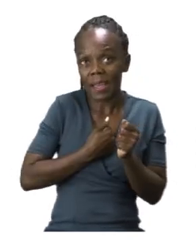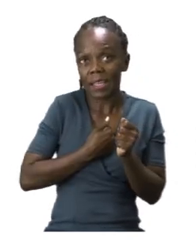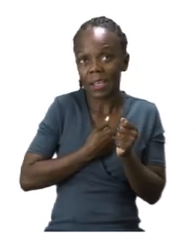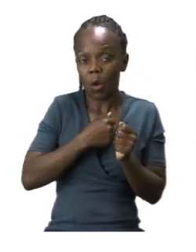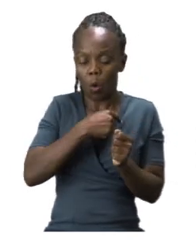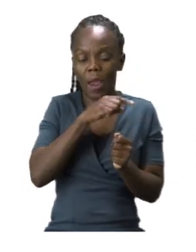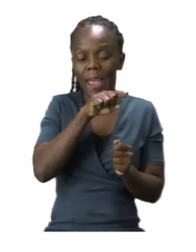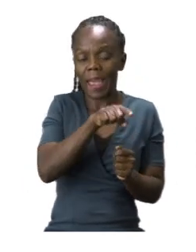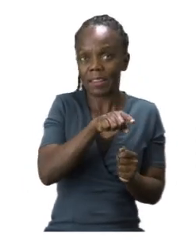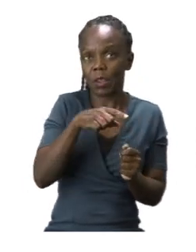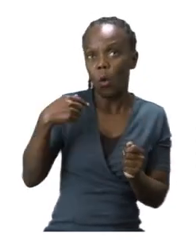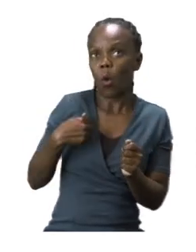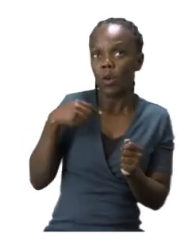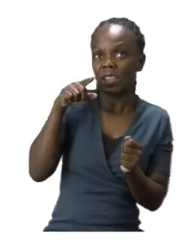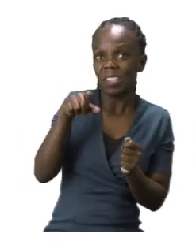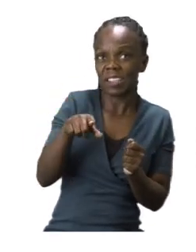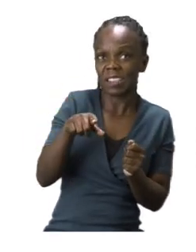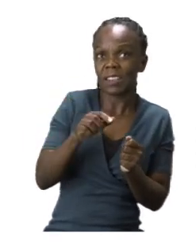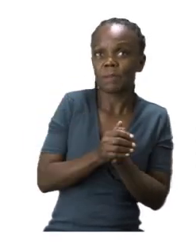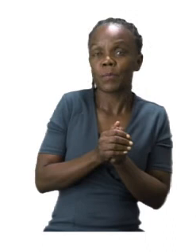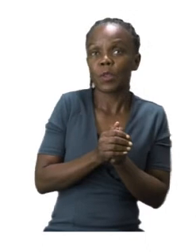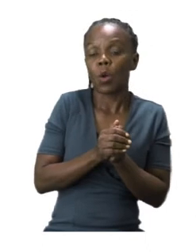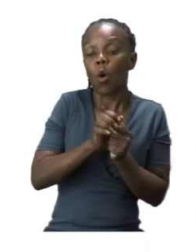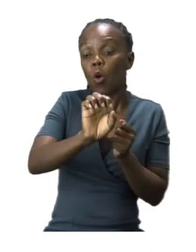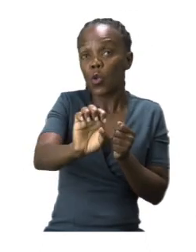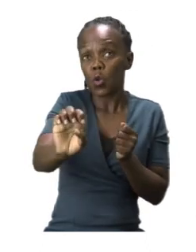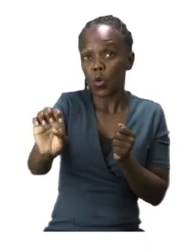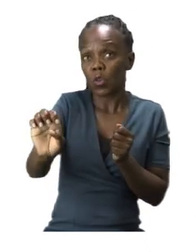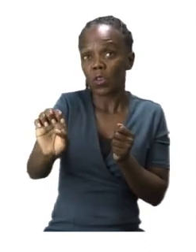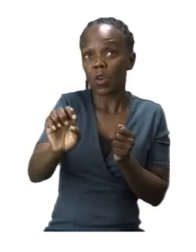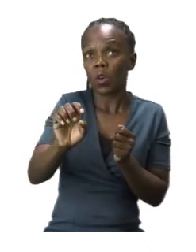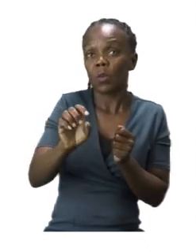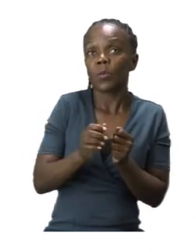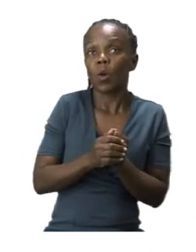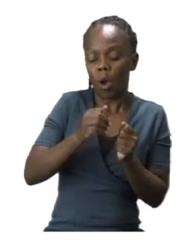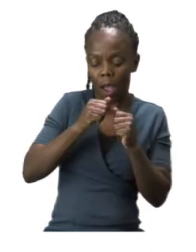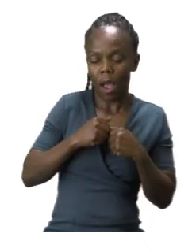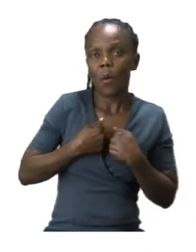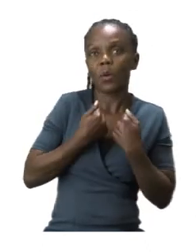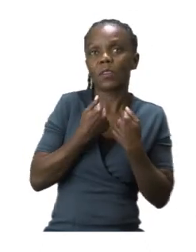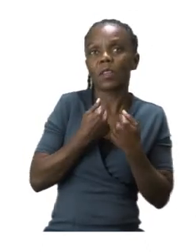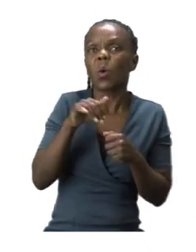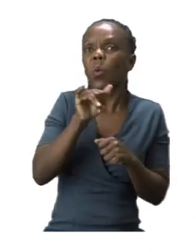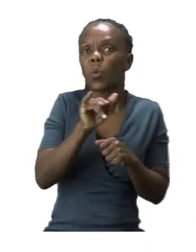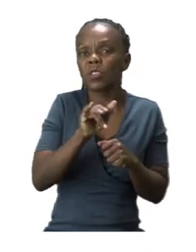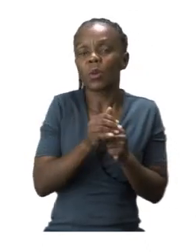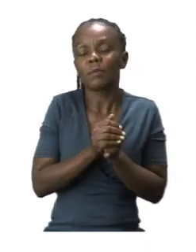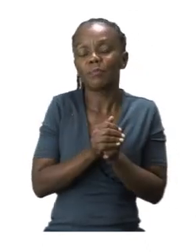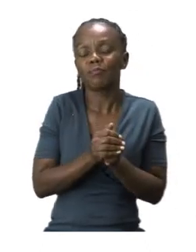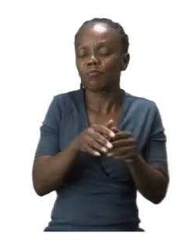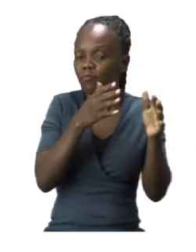or his, or ours? Well done, grade